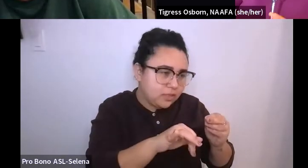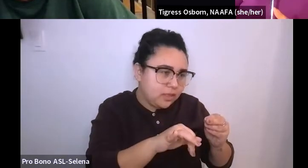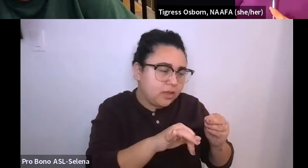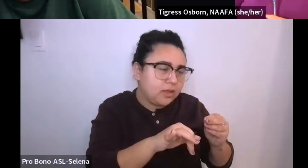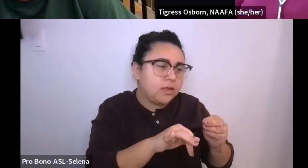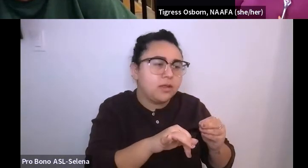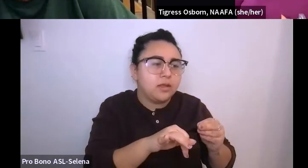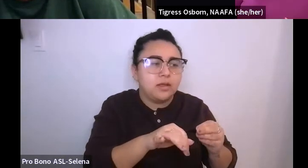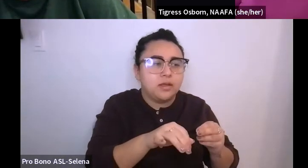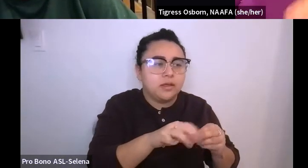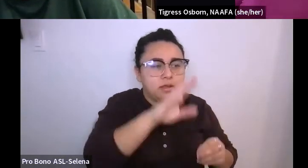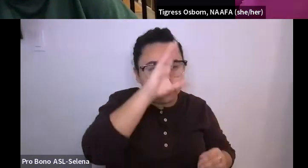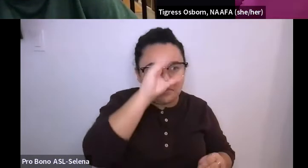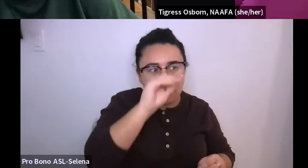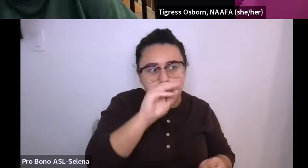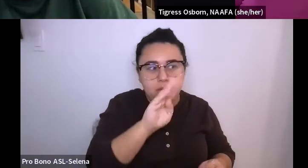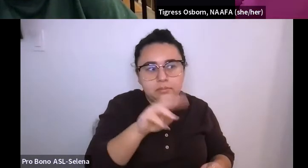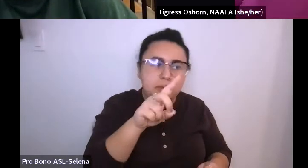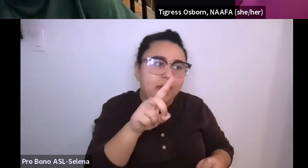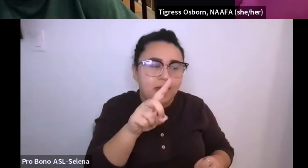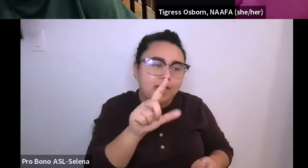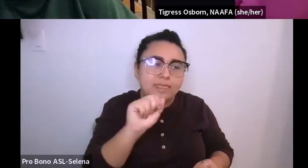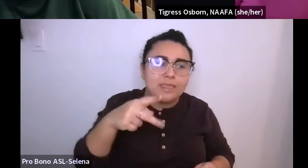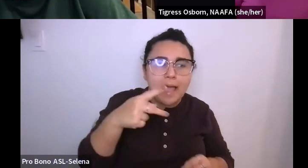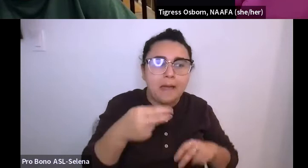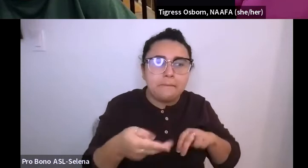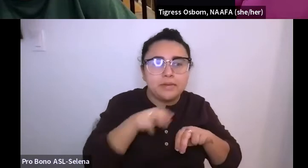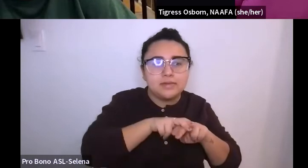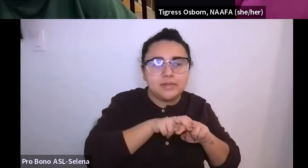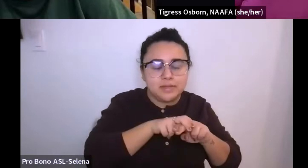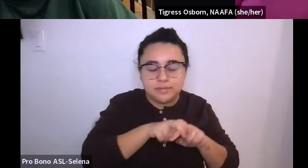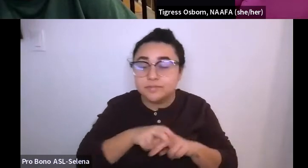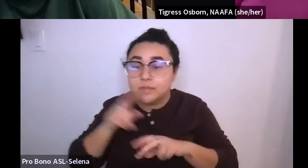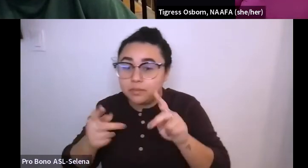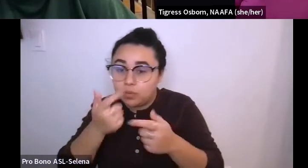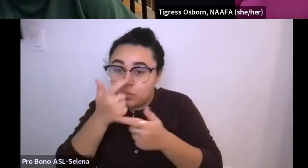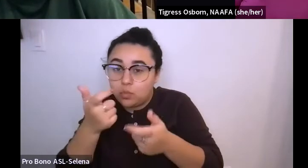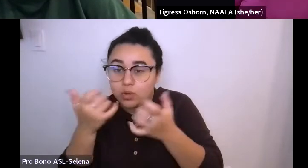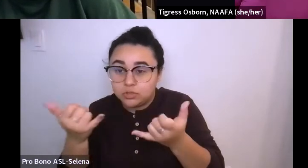boy band lap sitting story. Yeah, so if people who are watching right now,